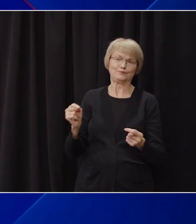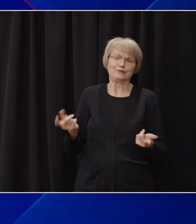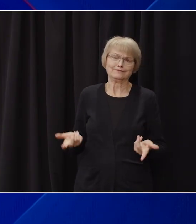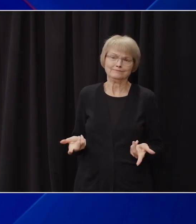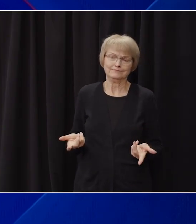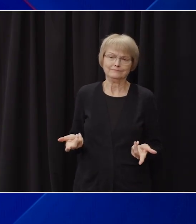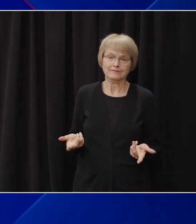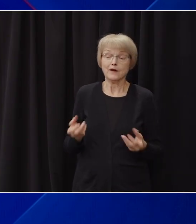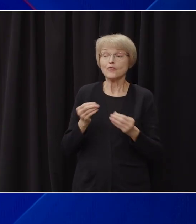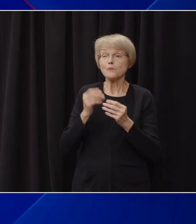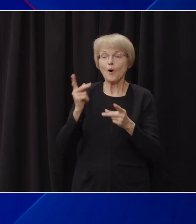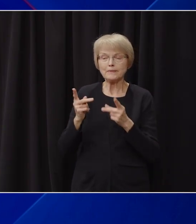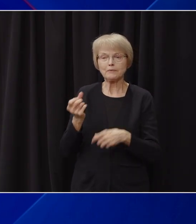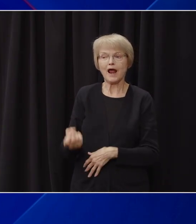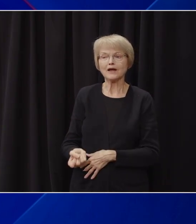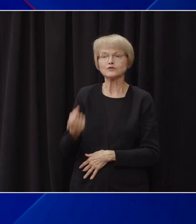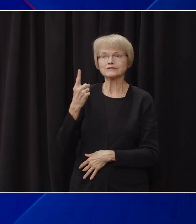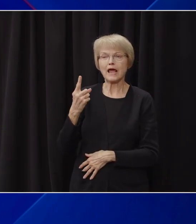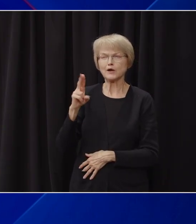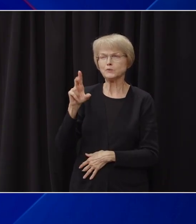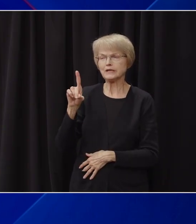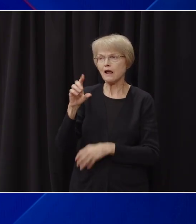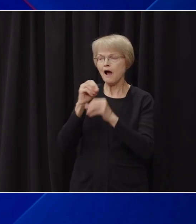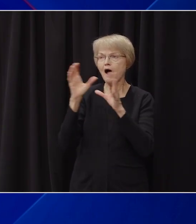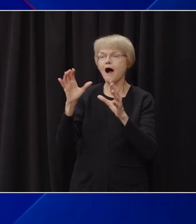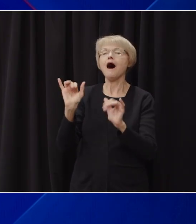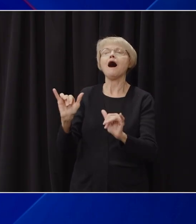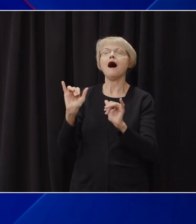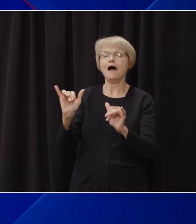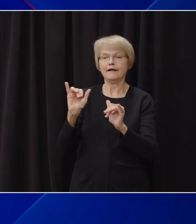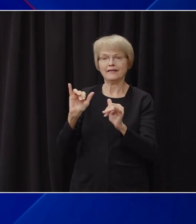people that start to understand what it is, the more our